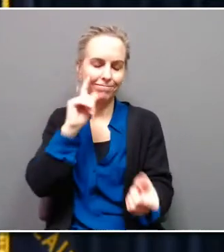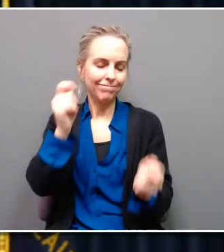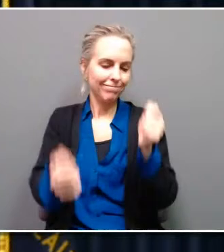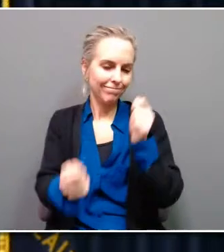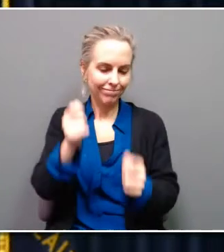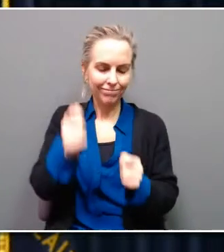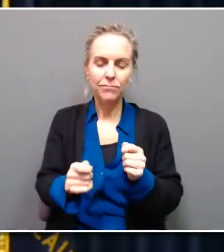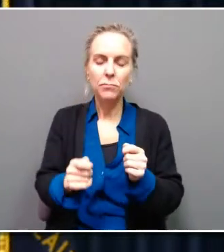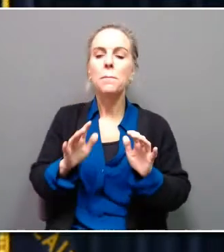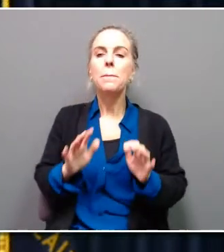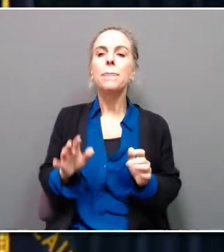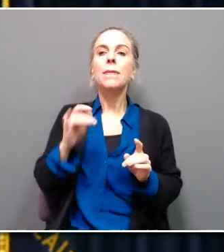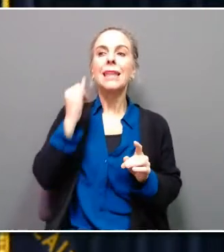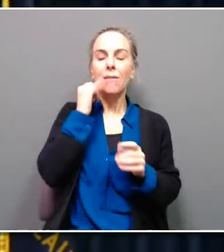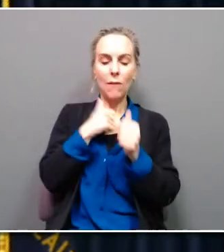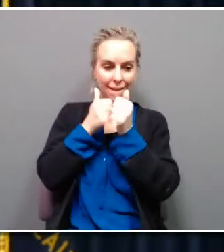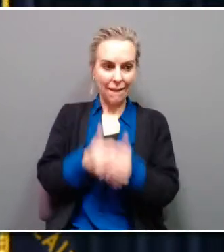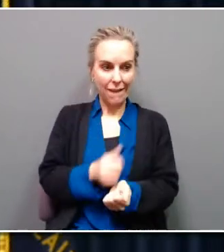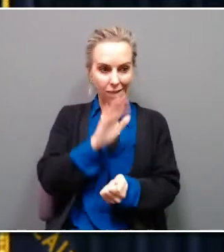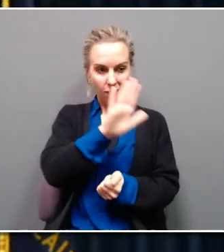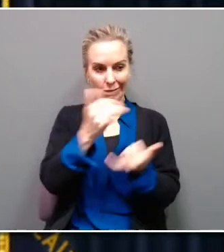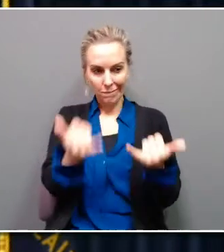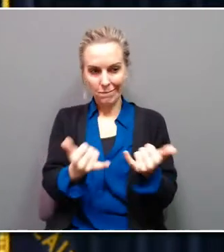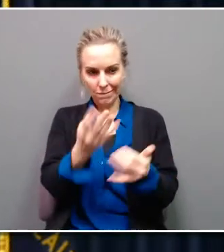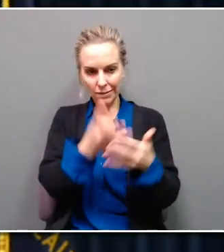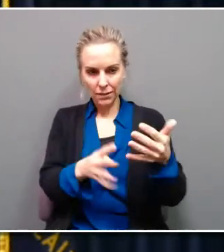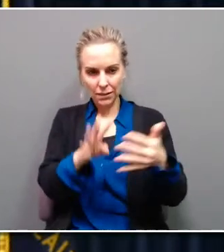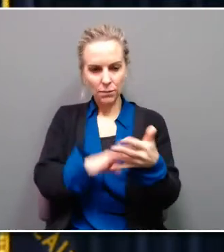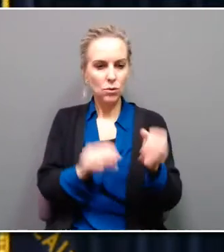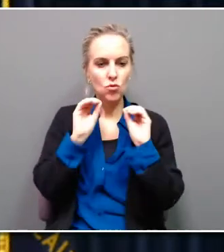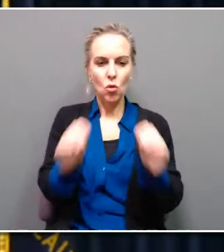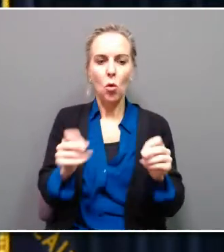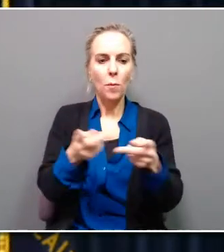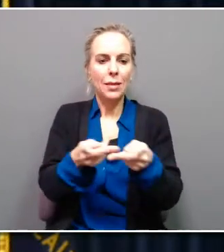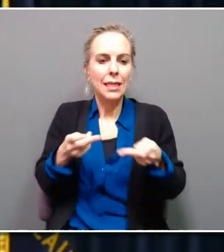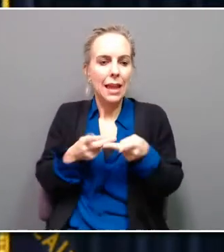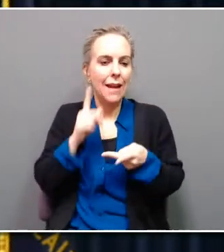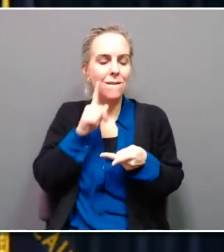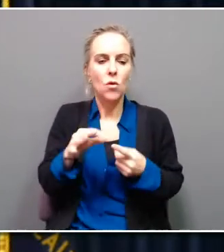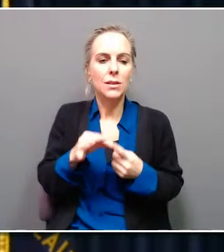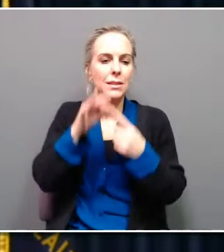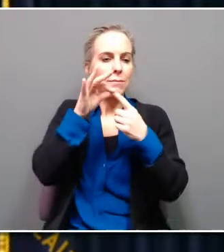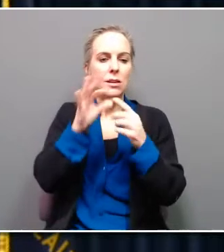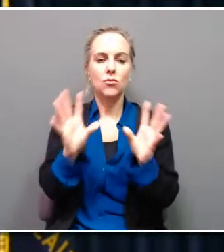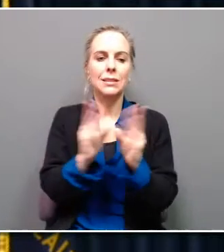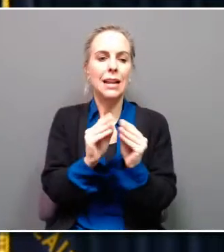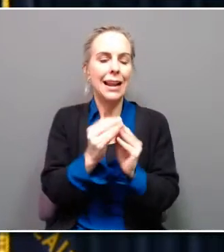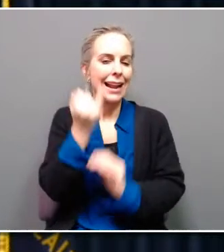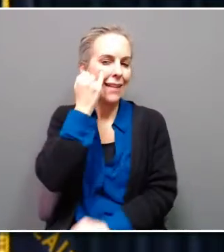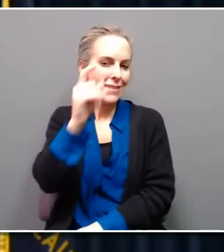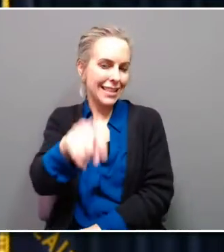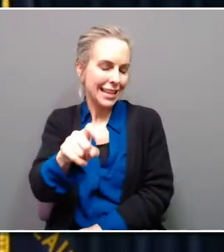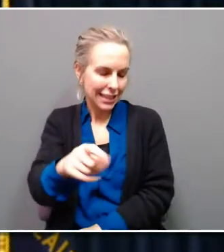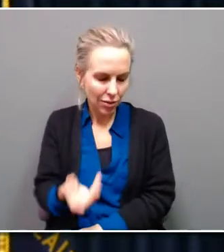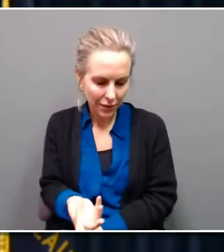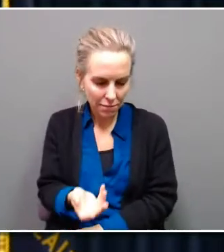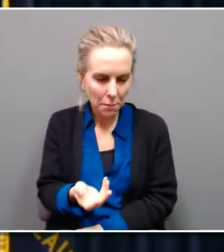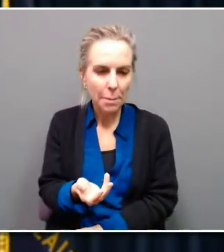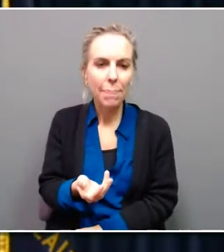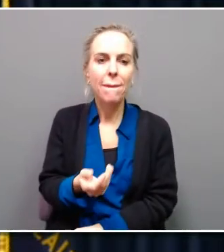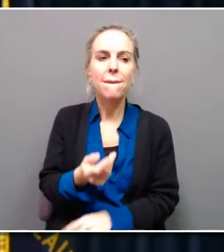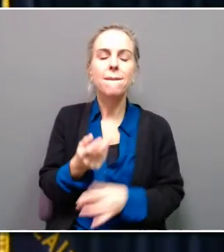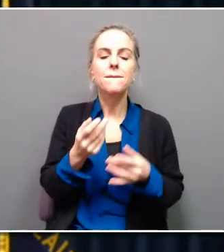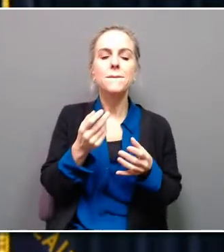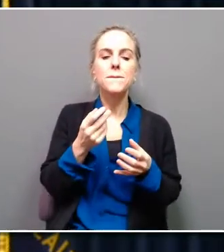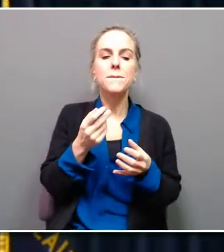currently followed that schedule, there would be no place for a special session if necessary, and with